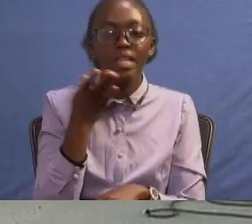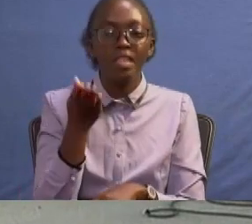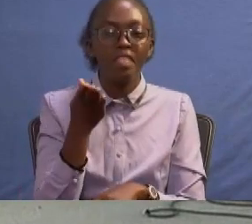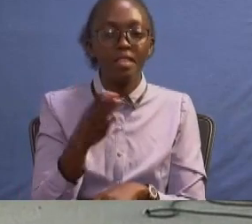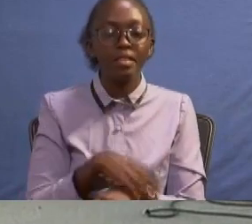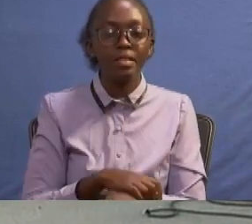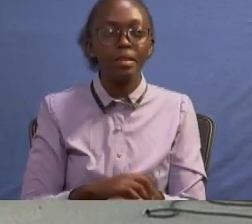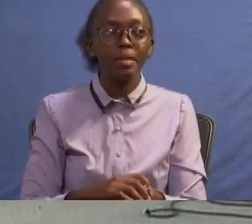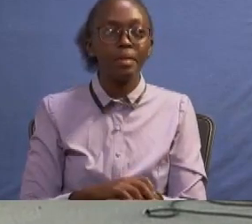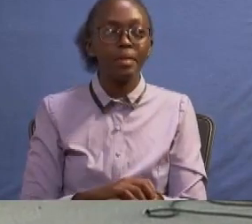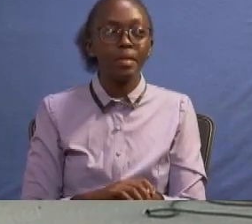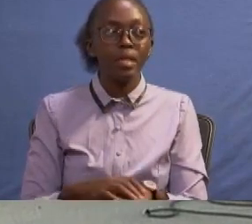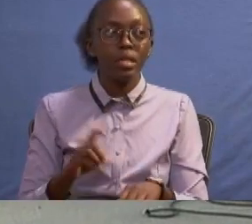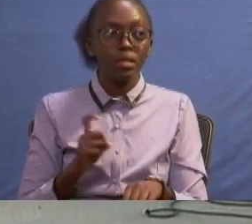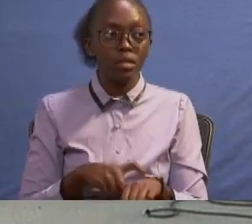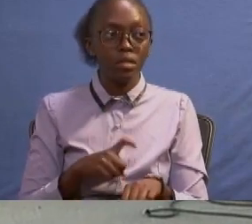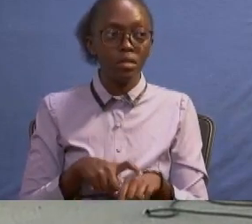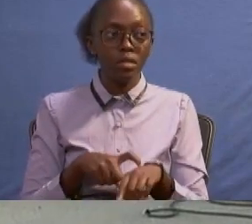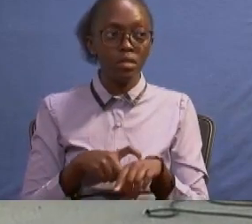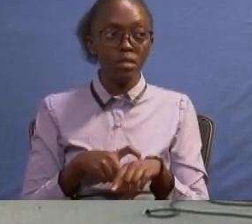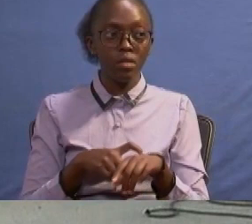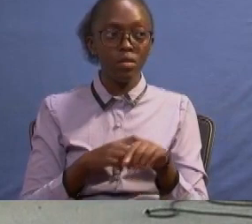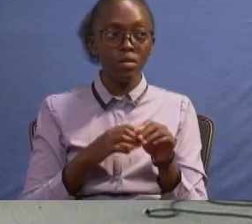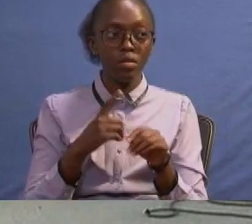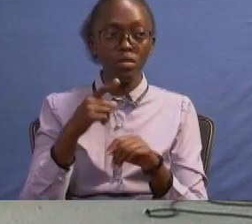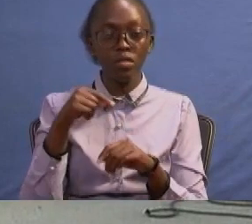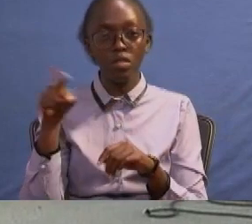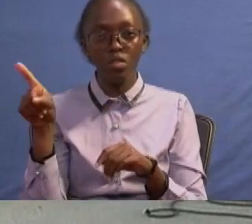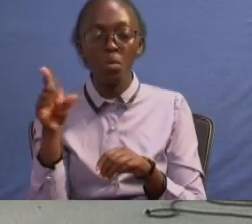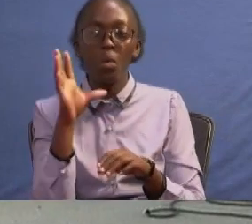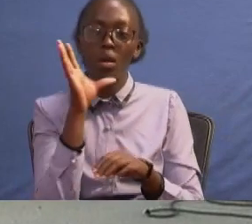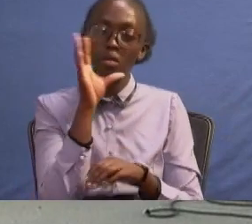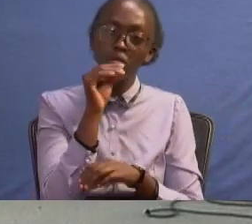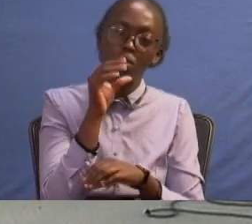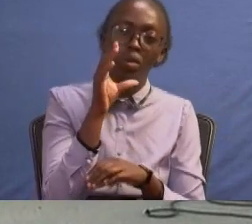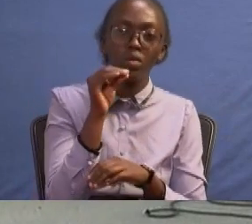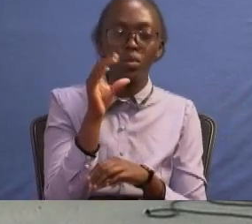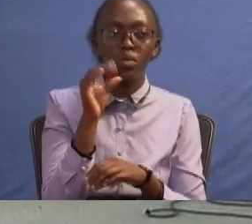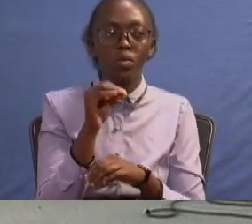But when we went to the mission, I went there and I waited, he talked. And when